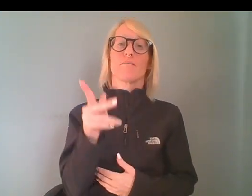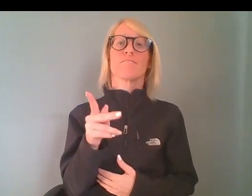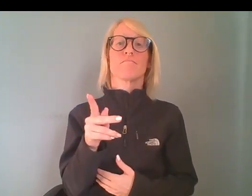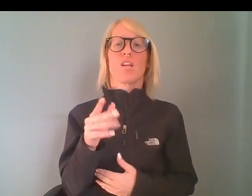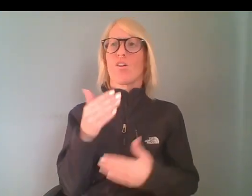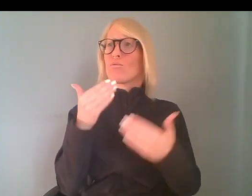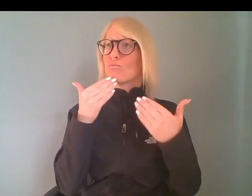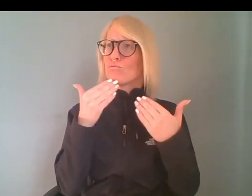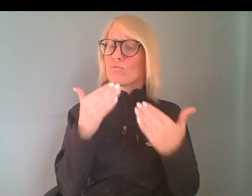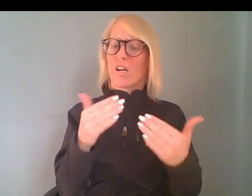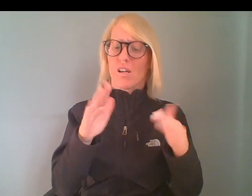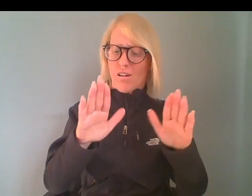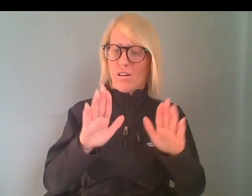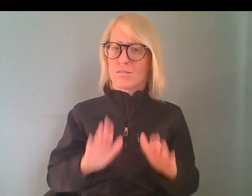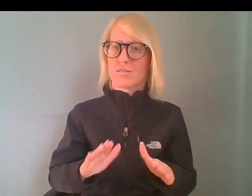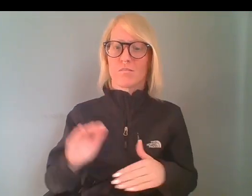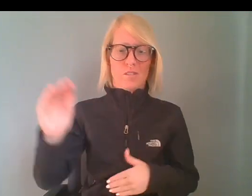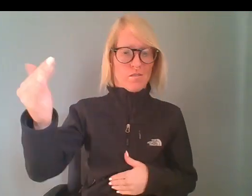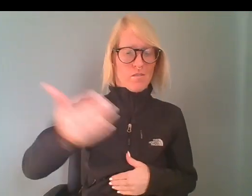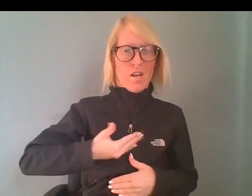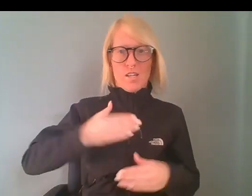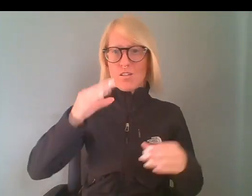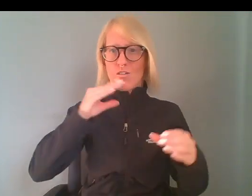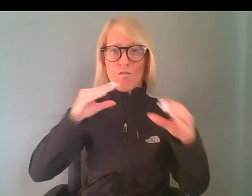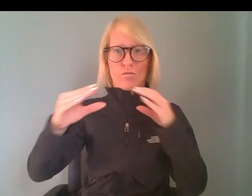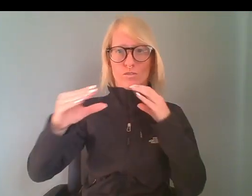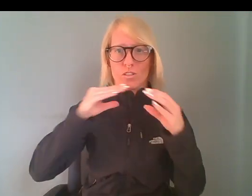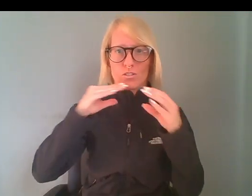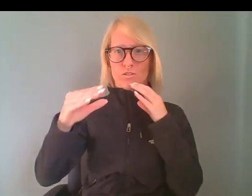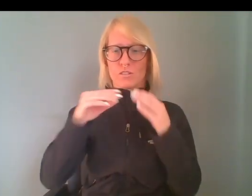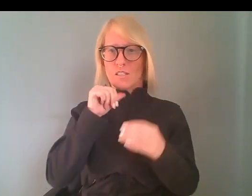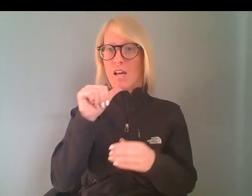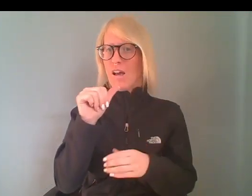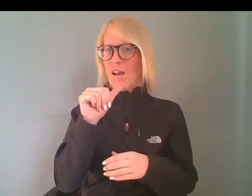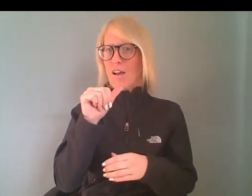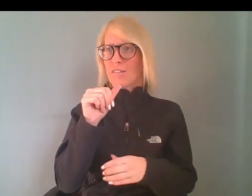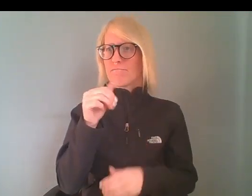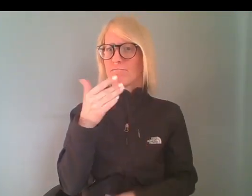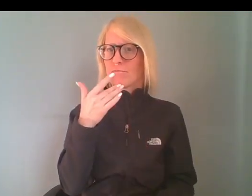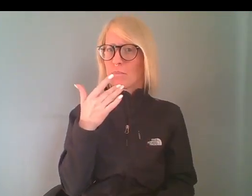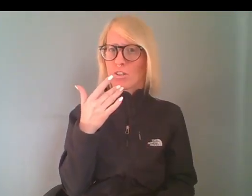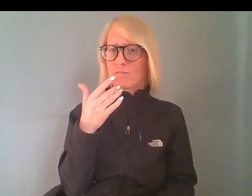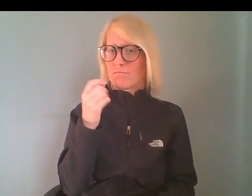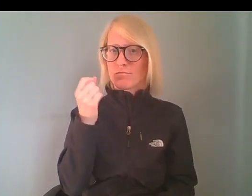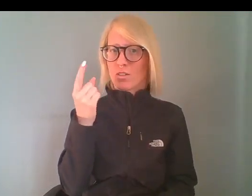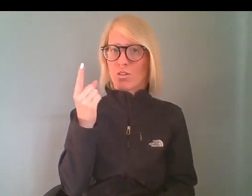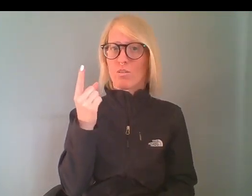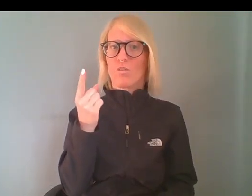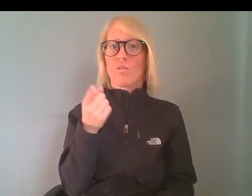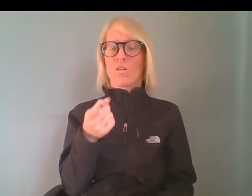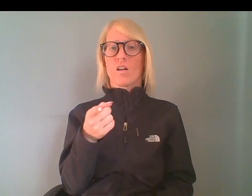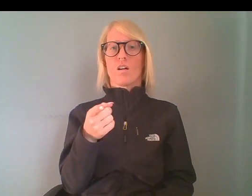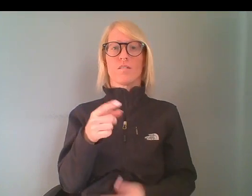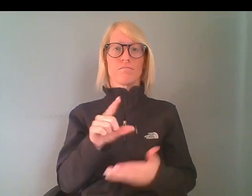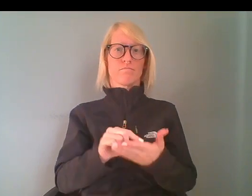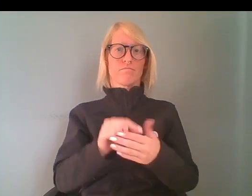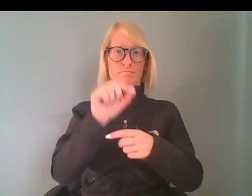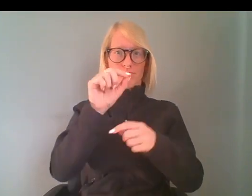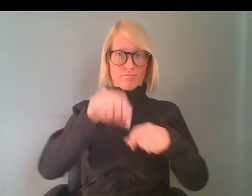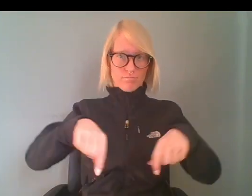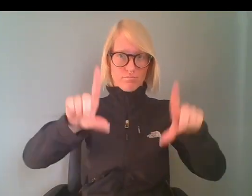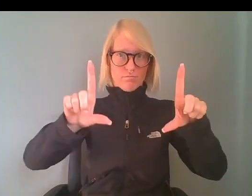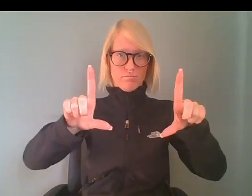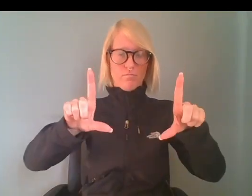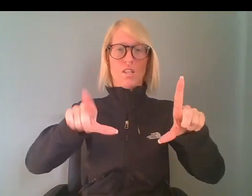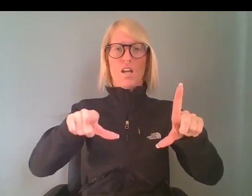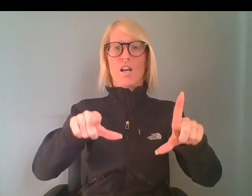inviting conversation. If you're not familiar with a blog, it's basically a type of a website. And again, I've got my Wikipedia